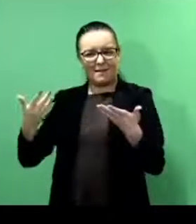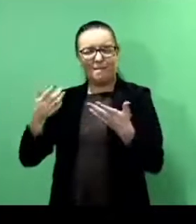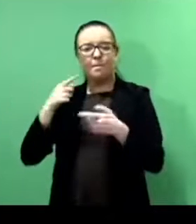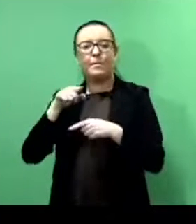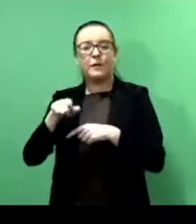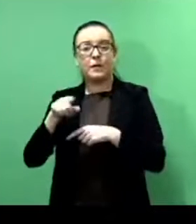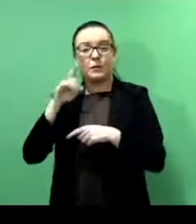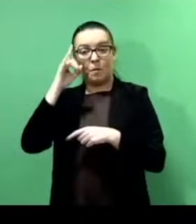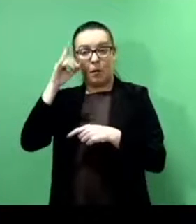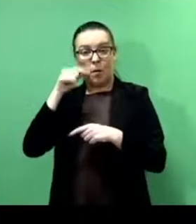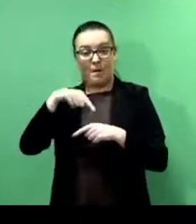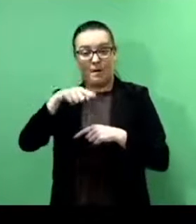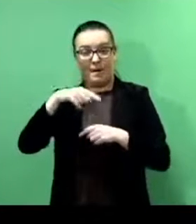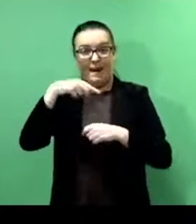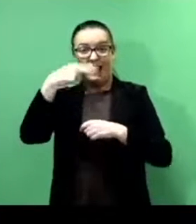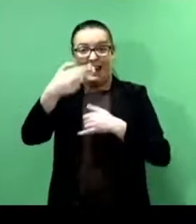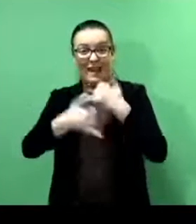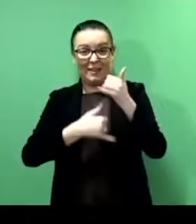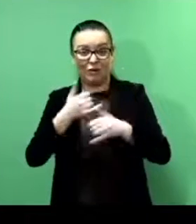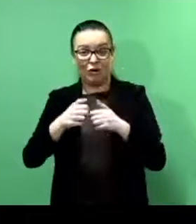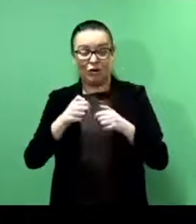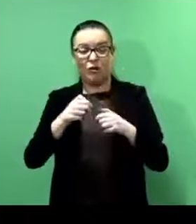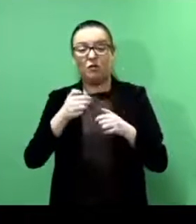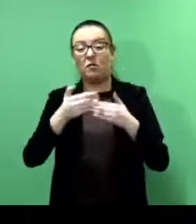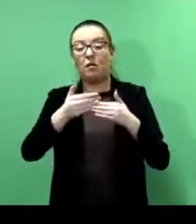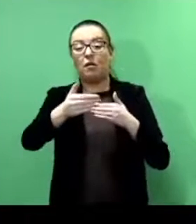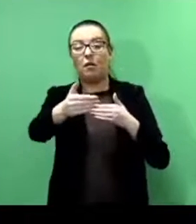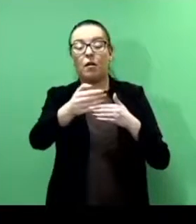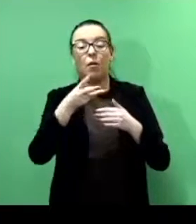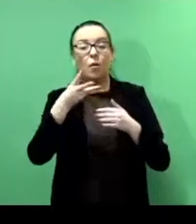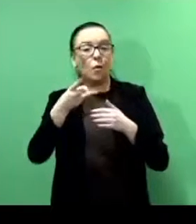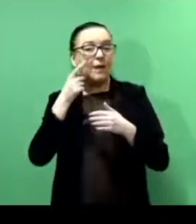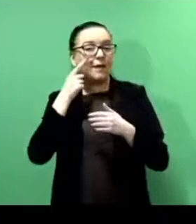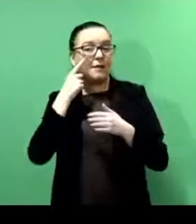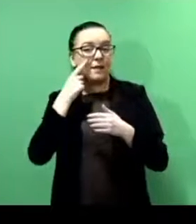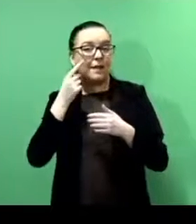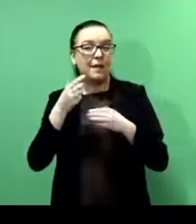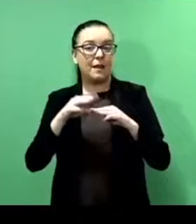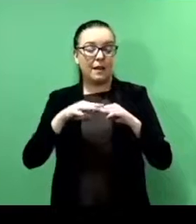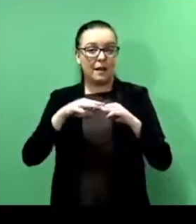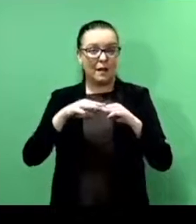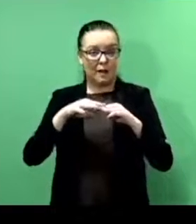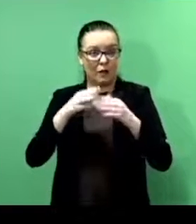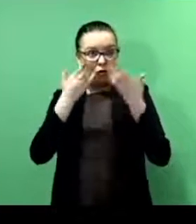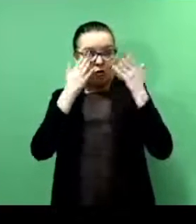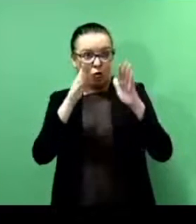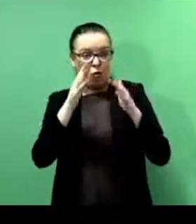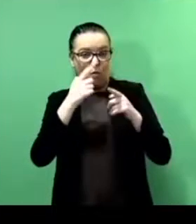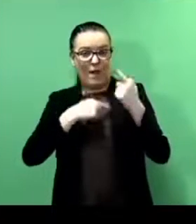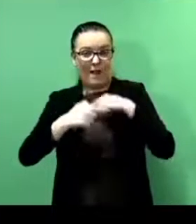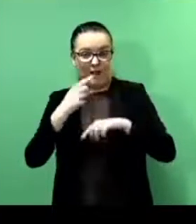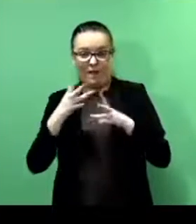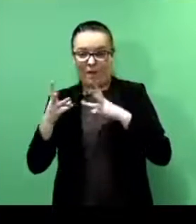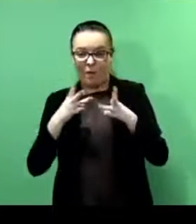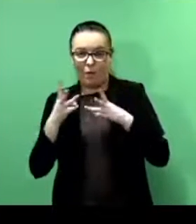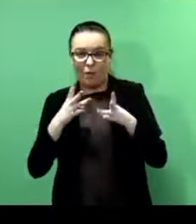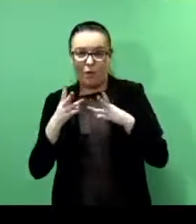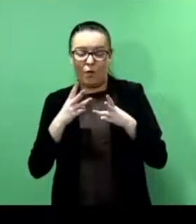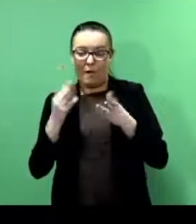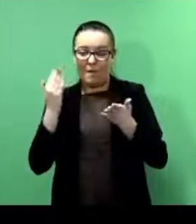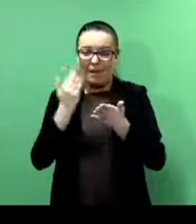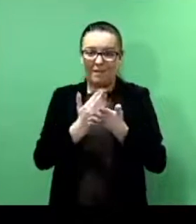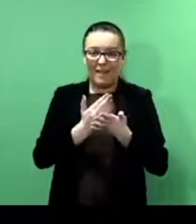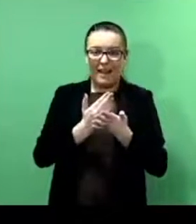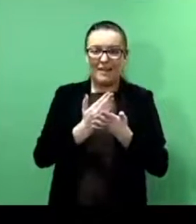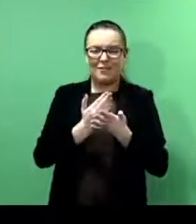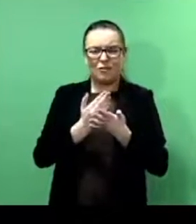am hoping that next year, the year after, we are going to see more of an outcome evaluation to show that the work we're doing now, the prevention, the enrichment, the early